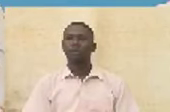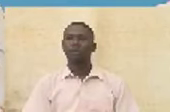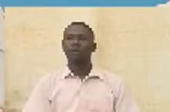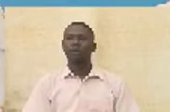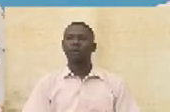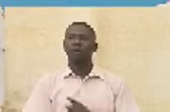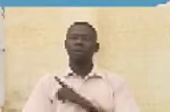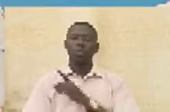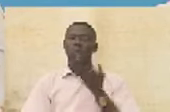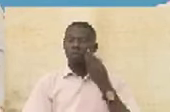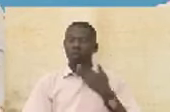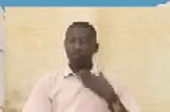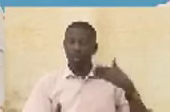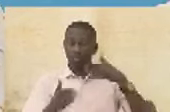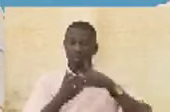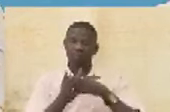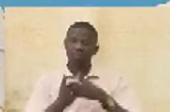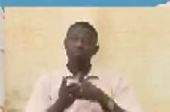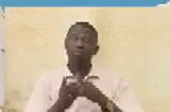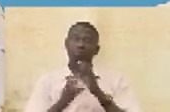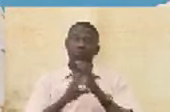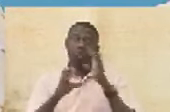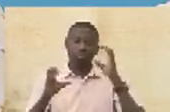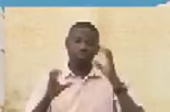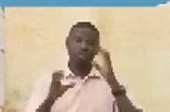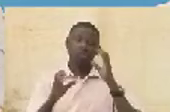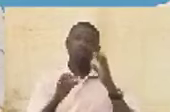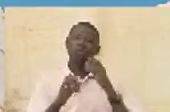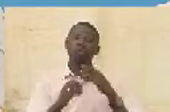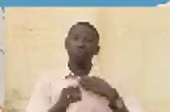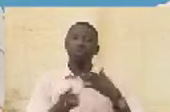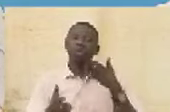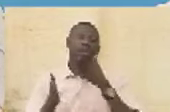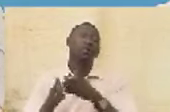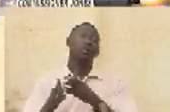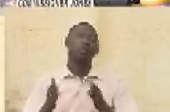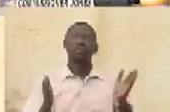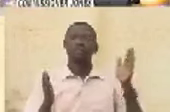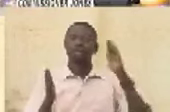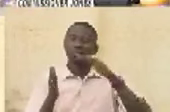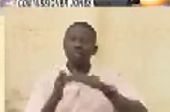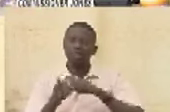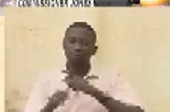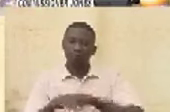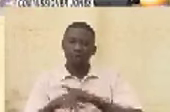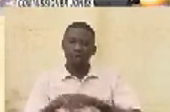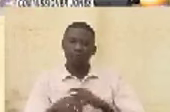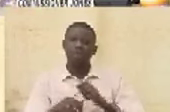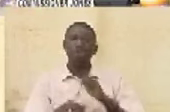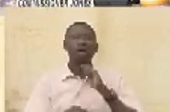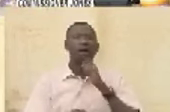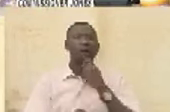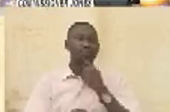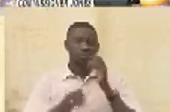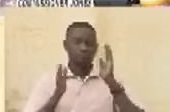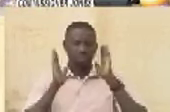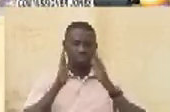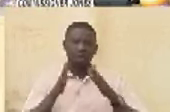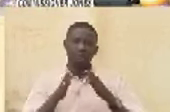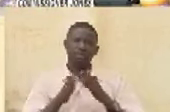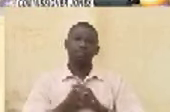When we were on the bus, we were there until the afternoon, the time for the afternoon prayers.